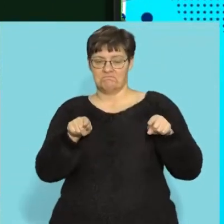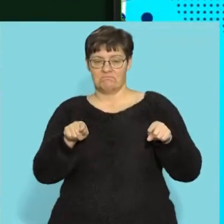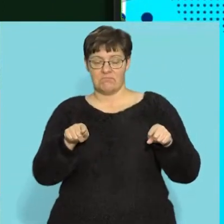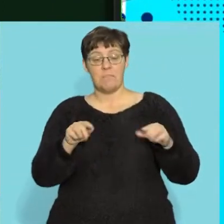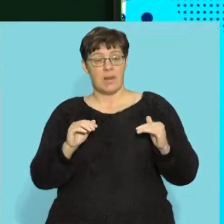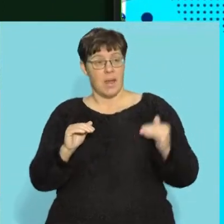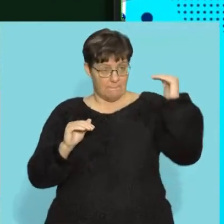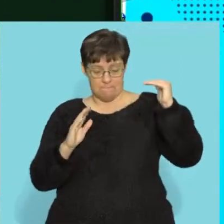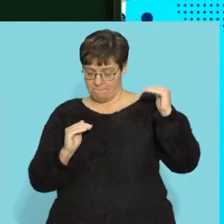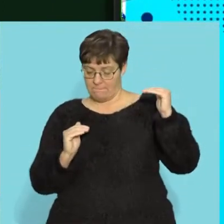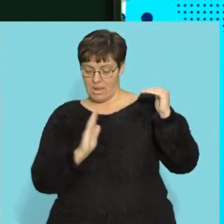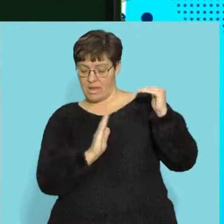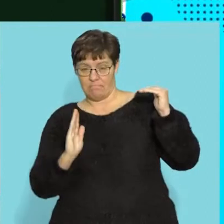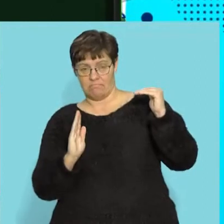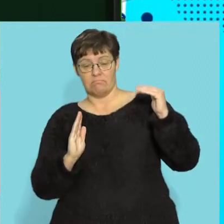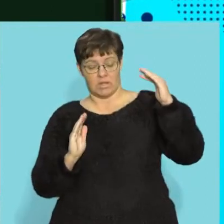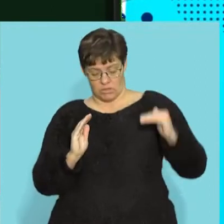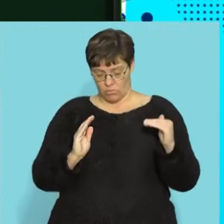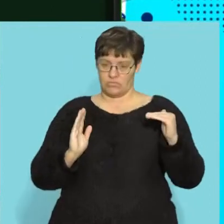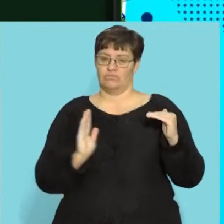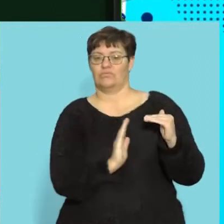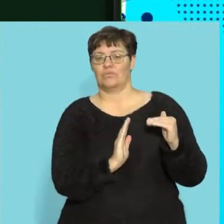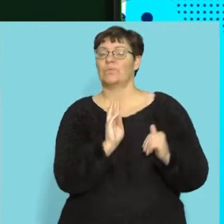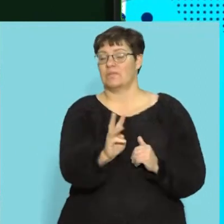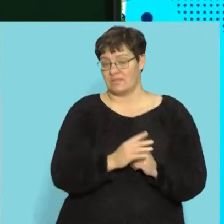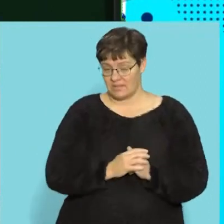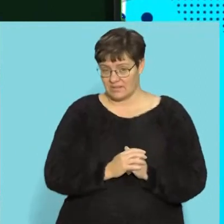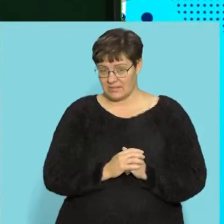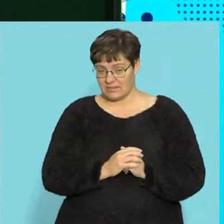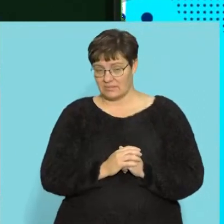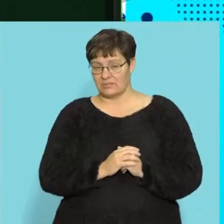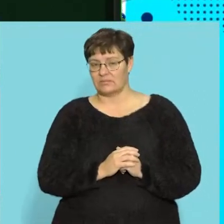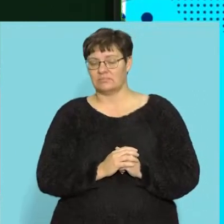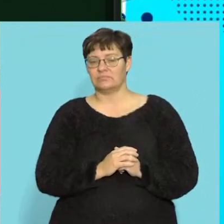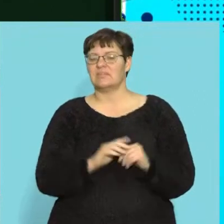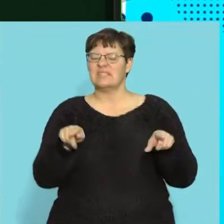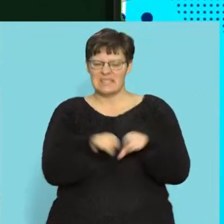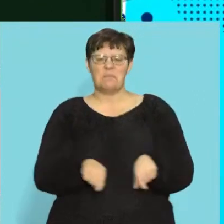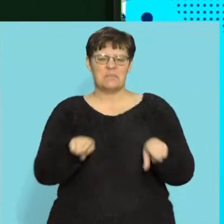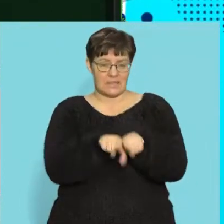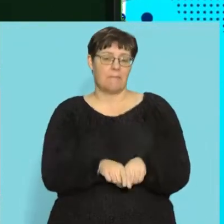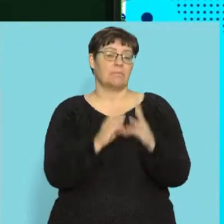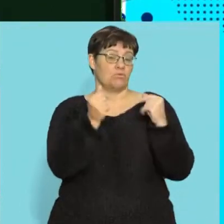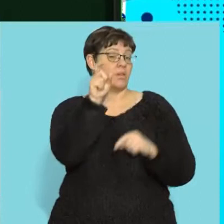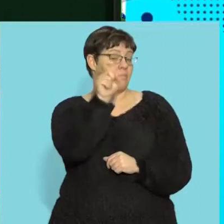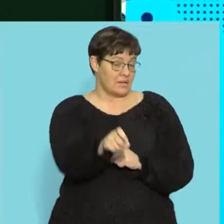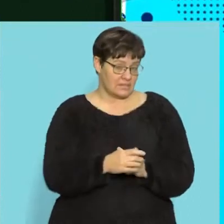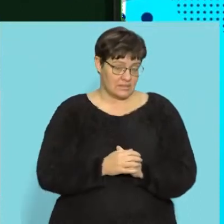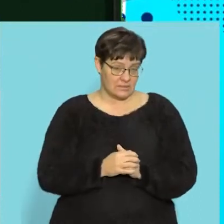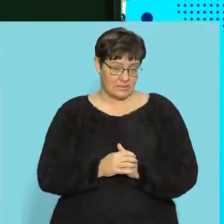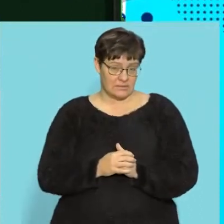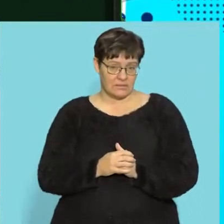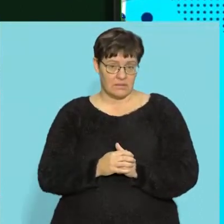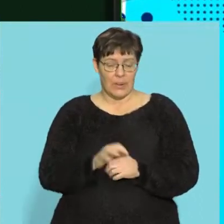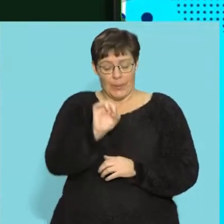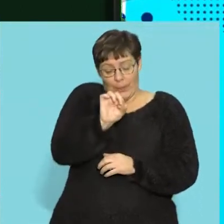two quantities are directly proportional, like it is in the case of length of conductor of the same type of material,